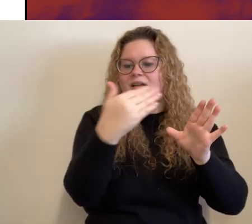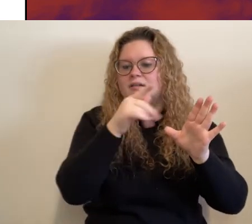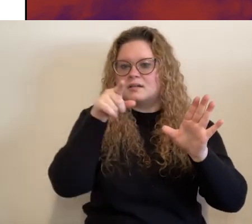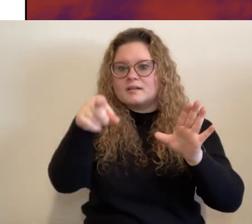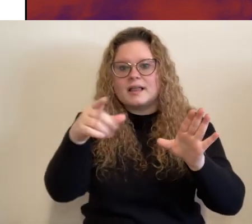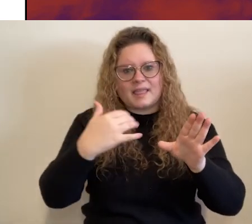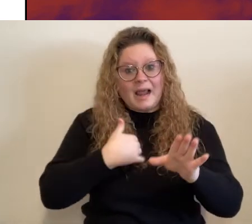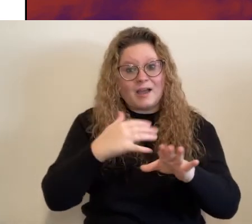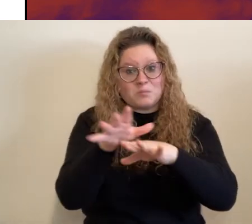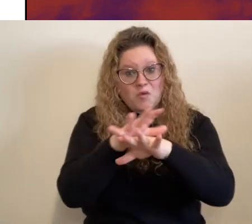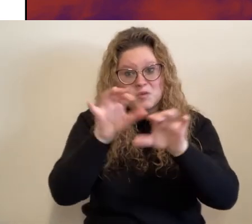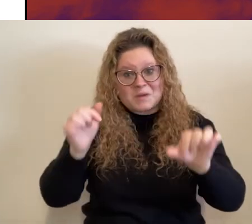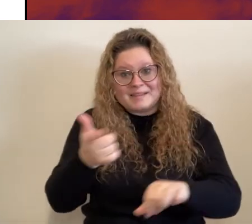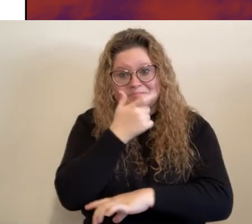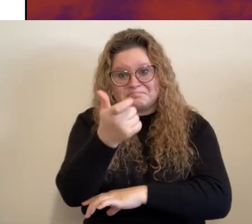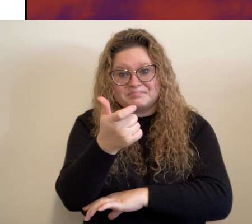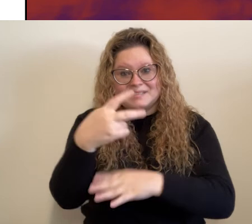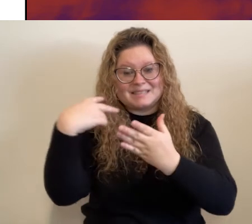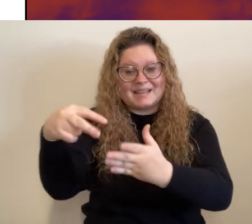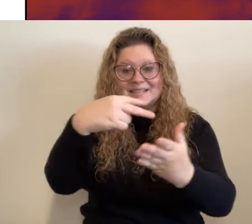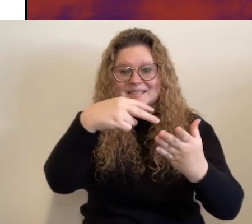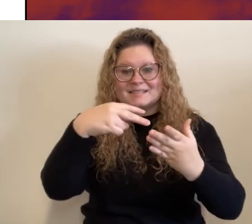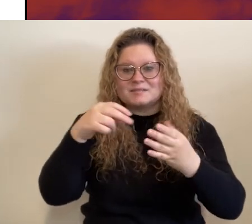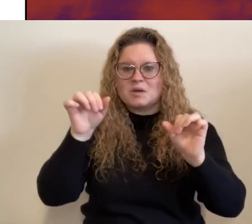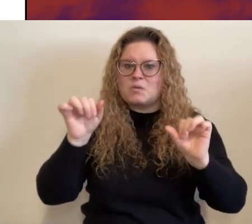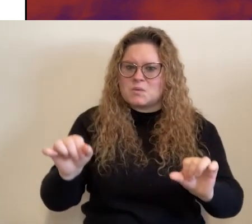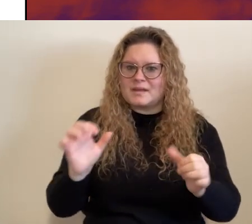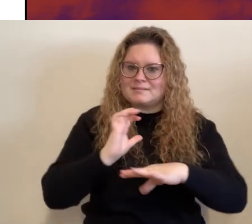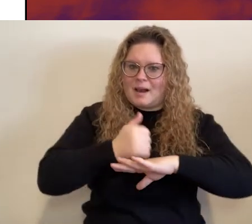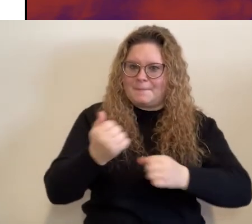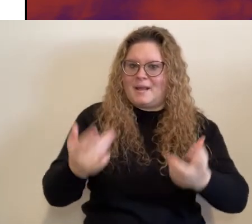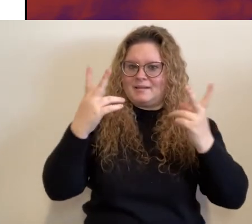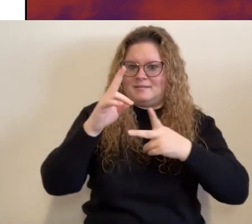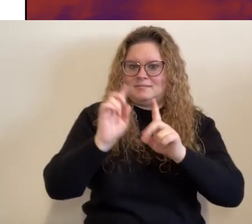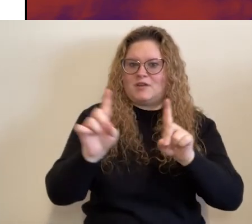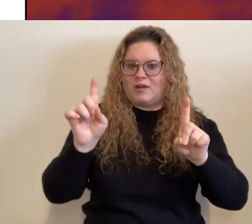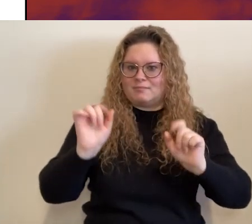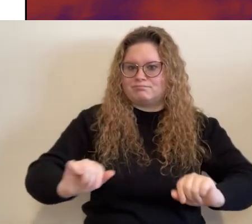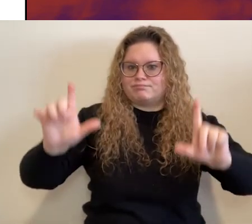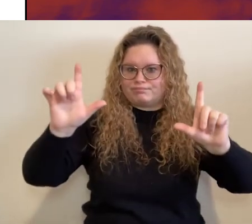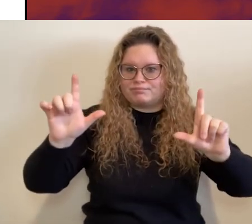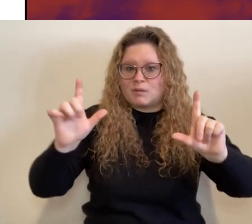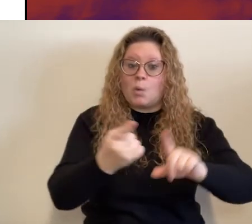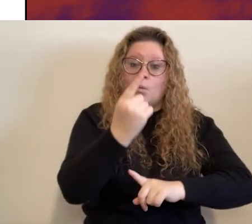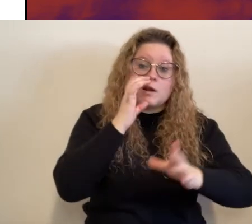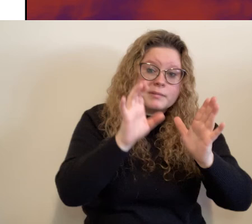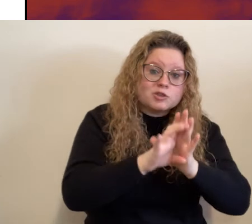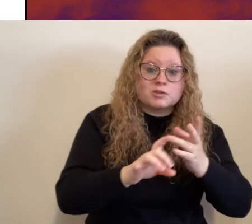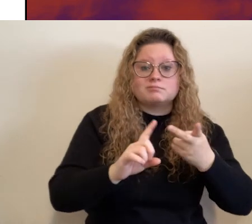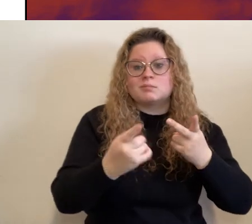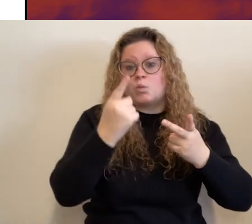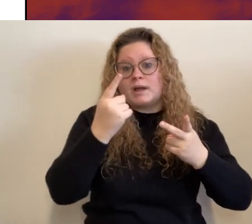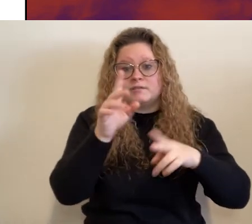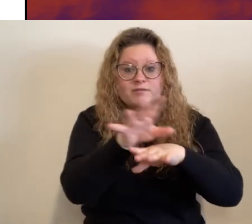dancing. So you can create depth within the feed. And then you also can create